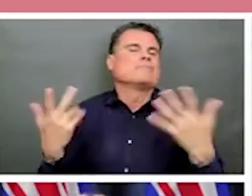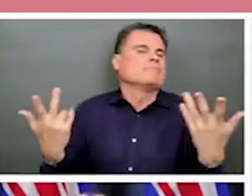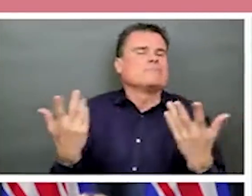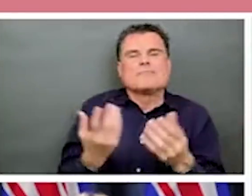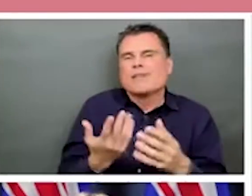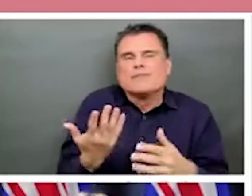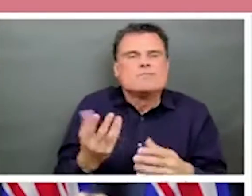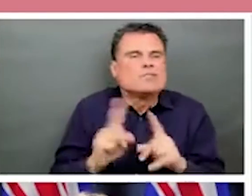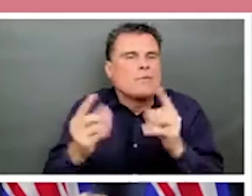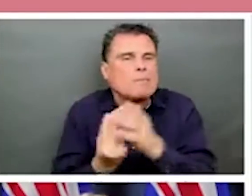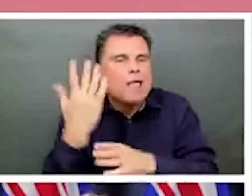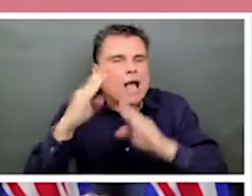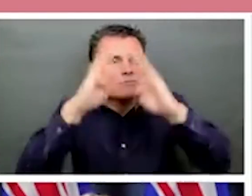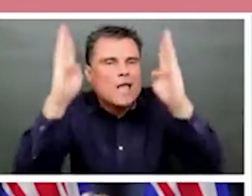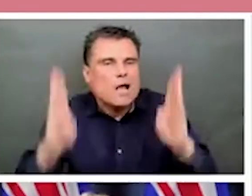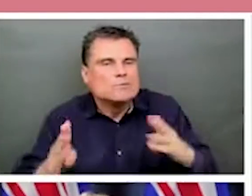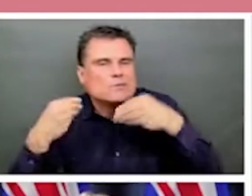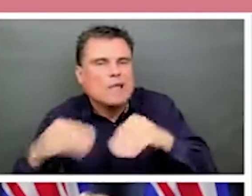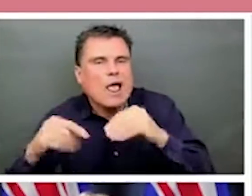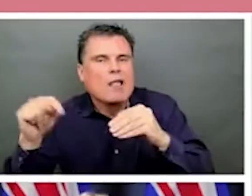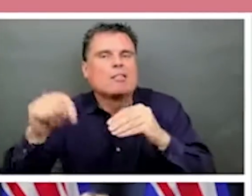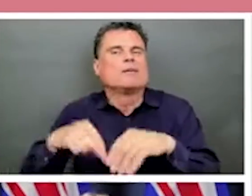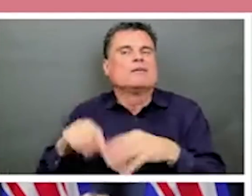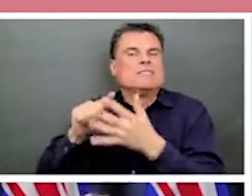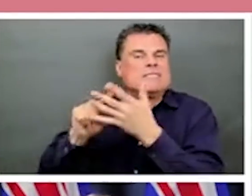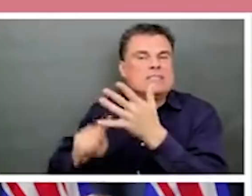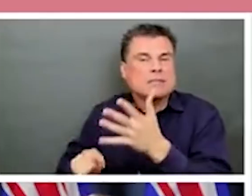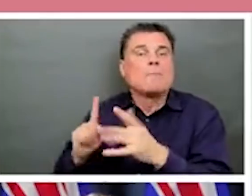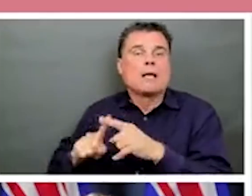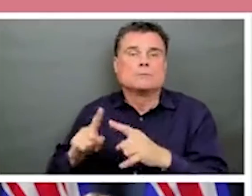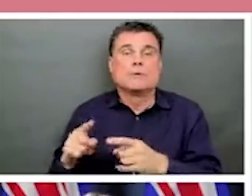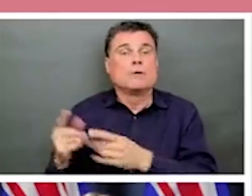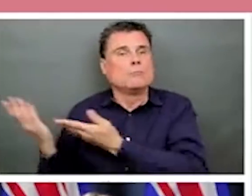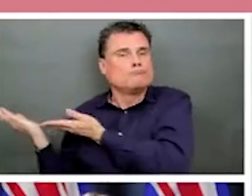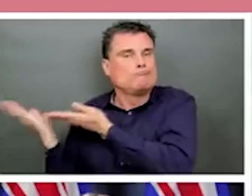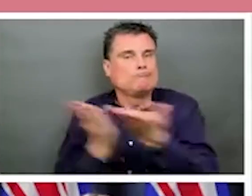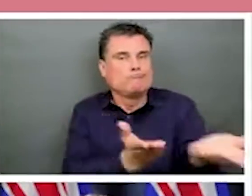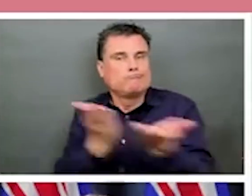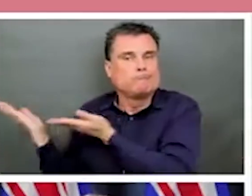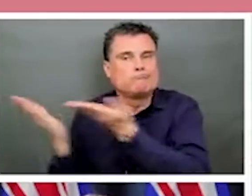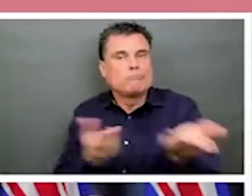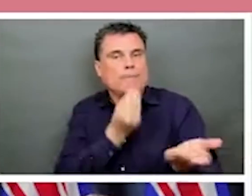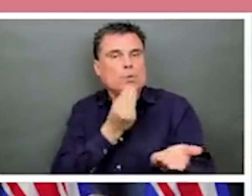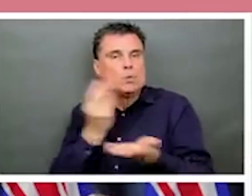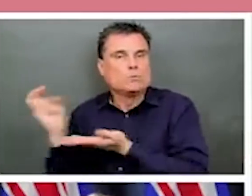this province. And this is highly supported by our temporary foreign worker program